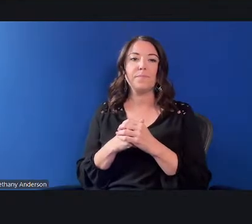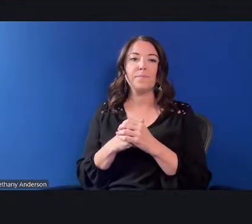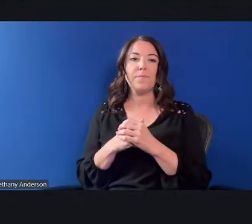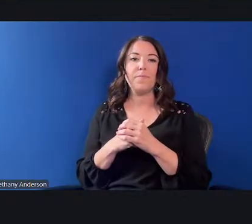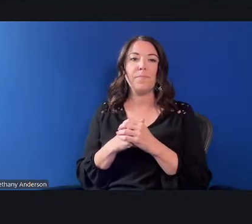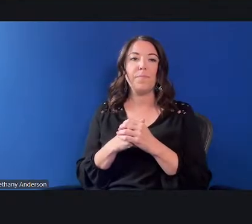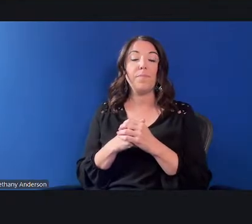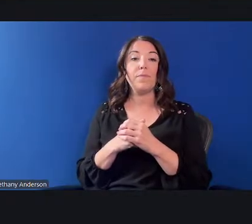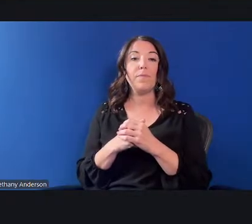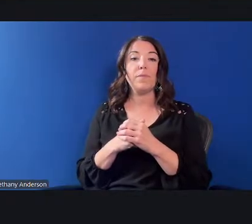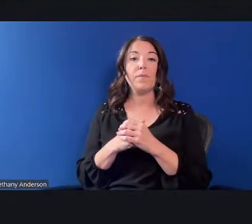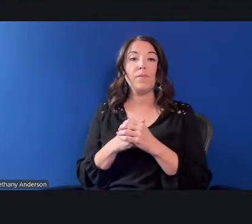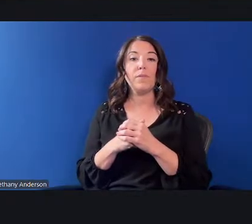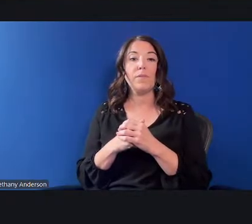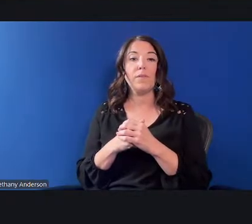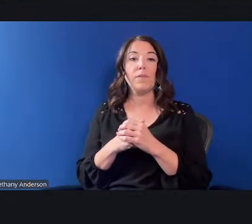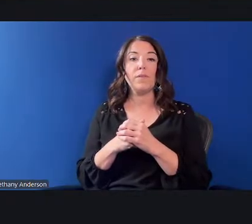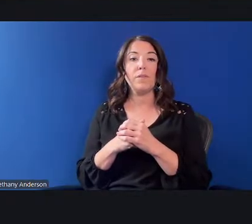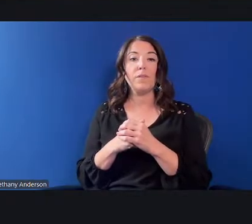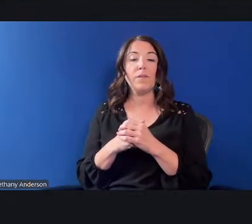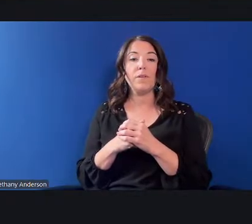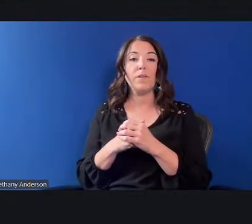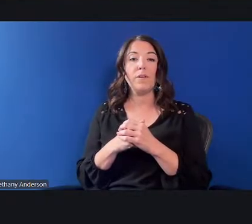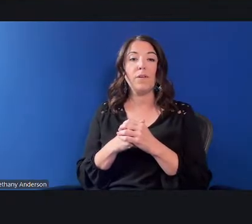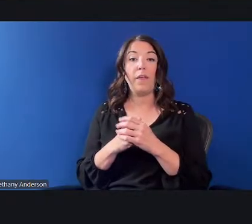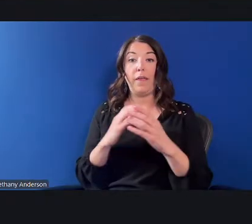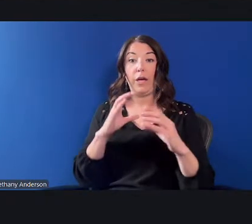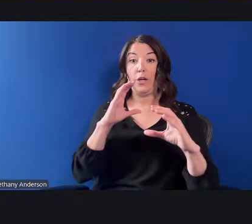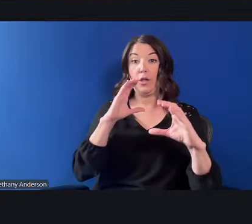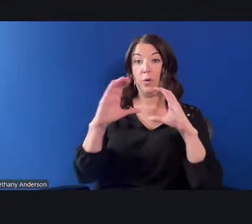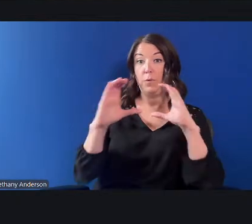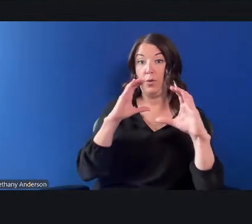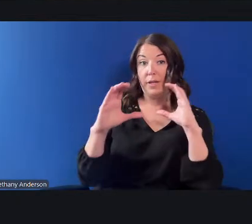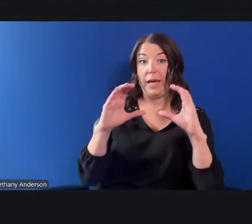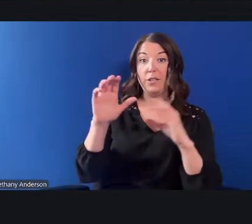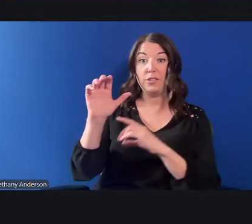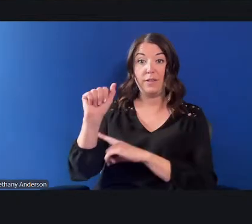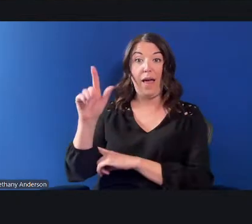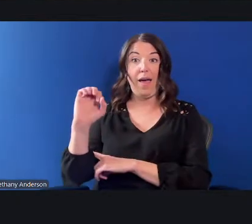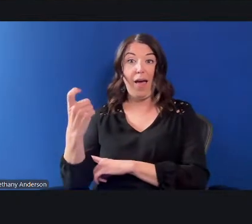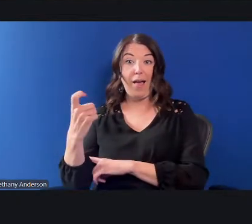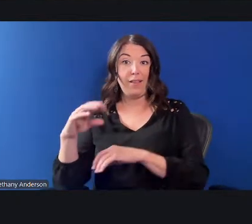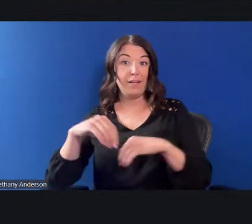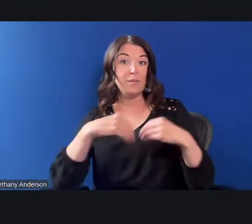The communication that Alex provided